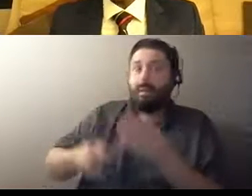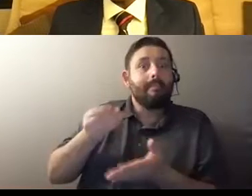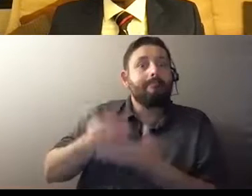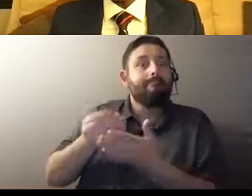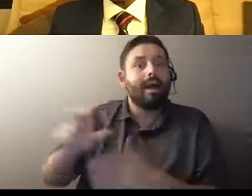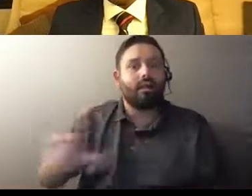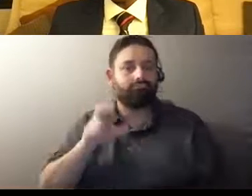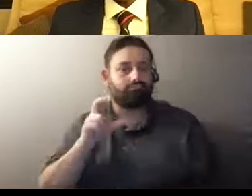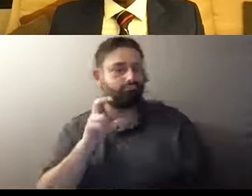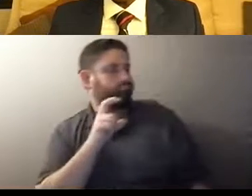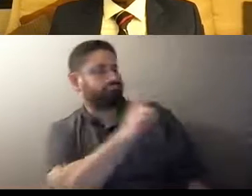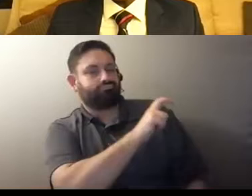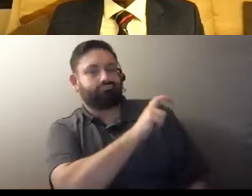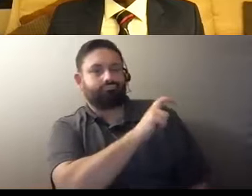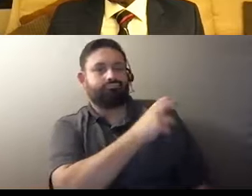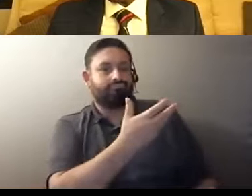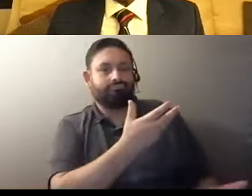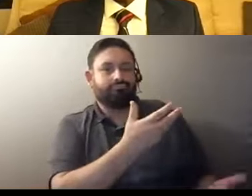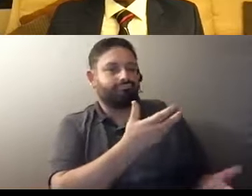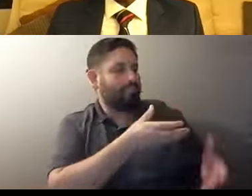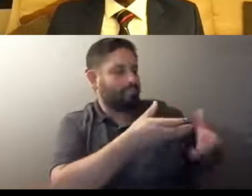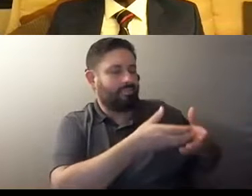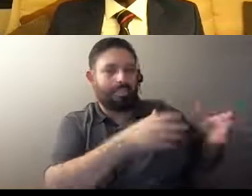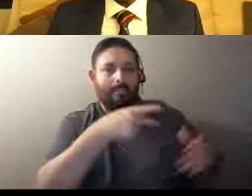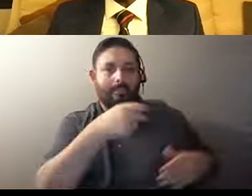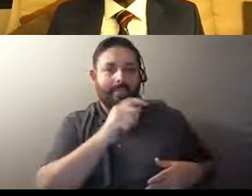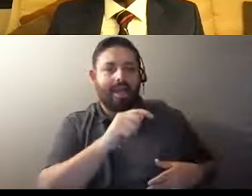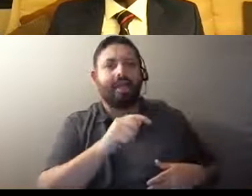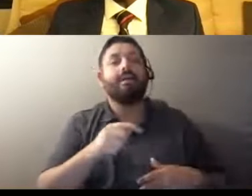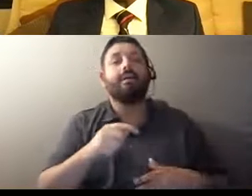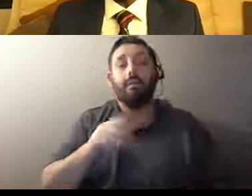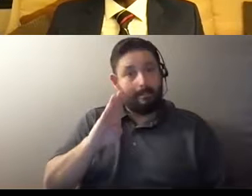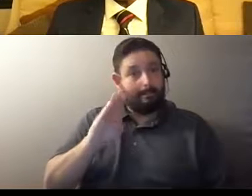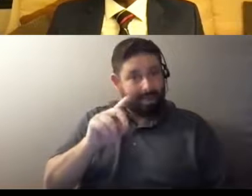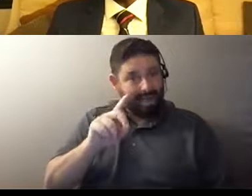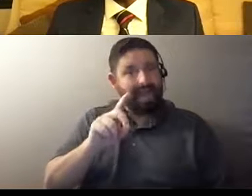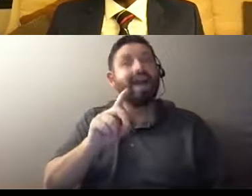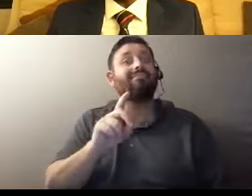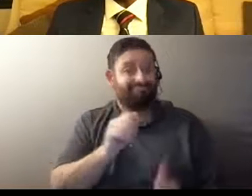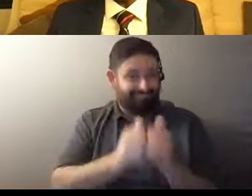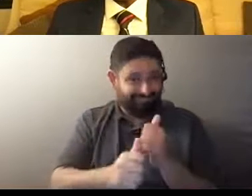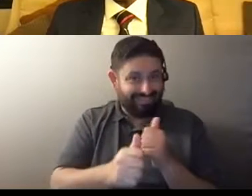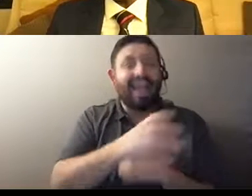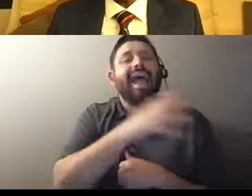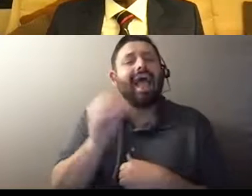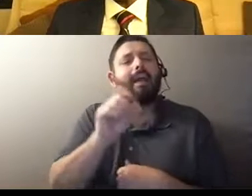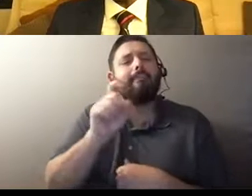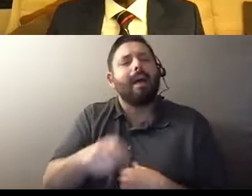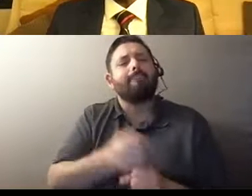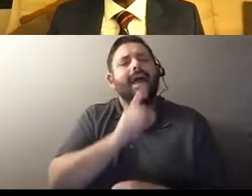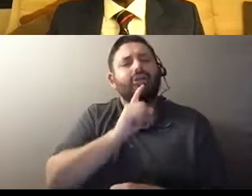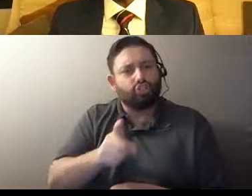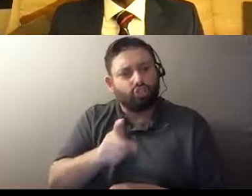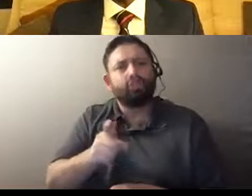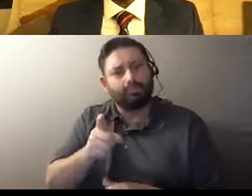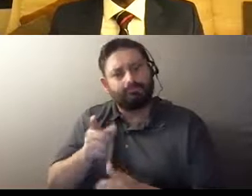back into the pot. So it's not just about getting the bond done, but then we have to ensure that the bond goes forth and does what the voters meant